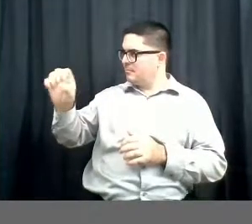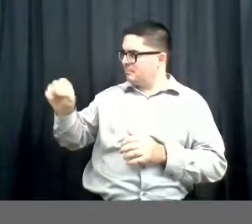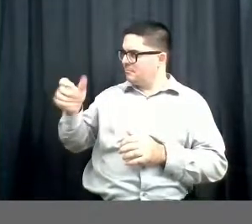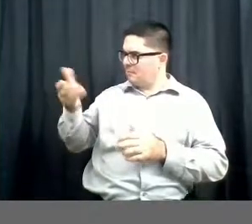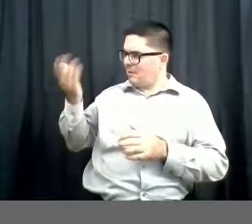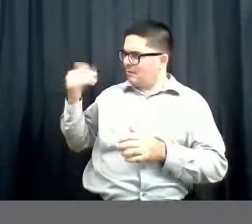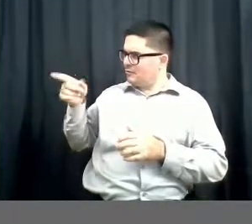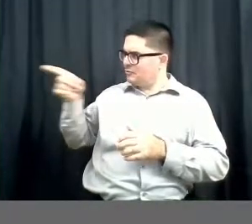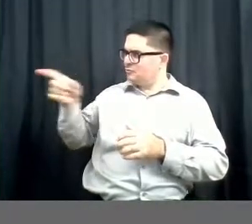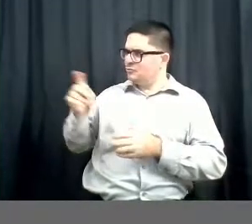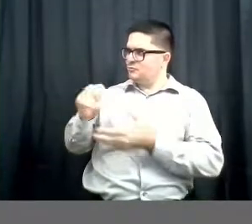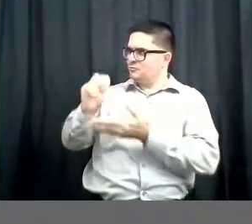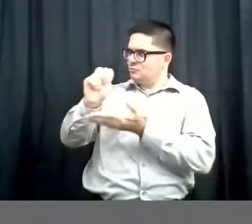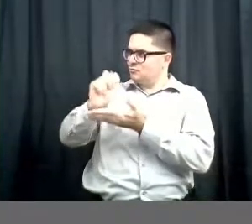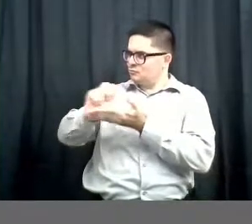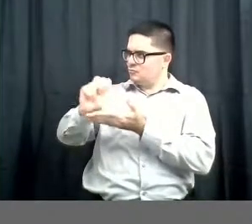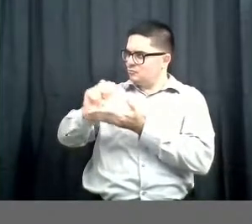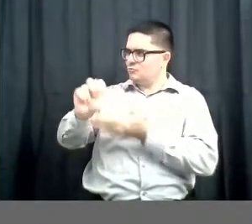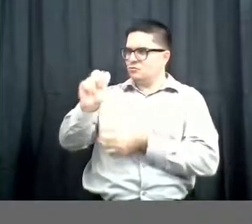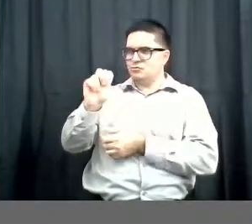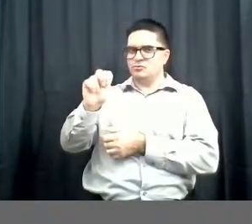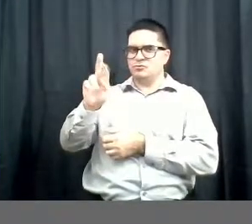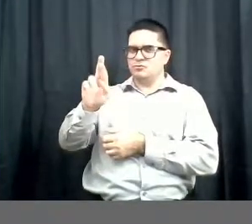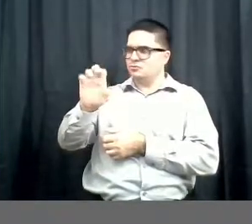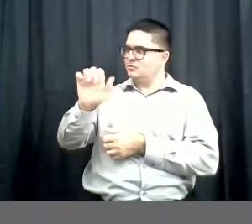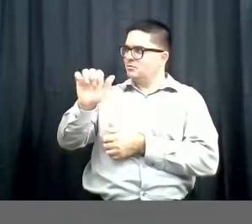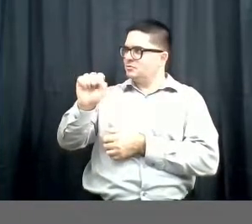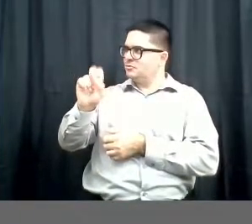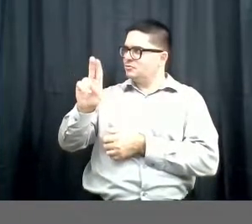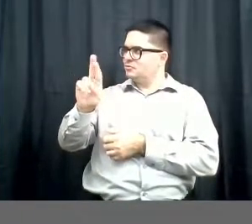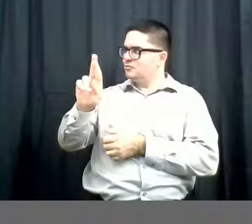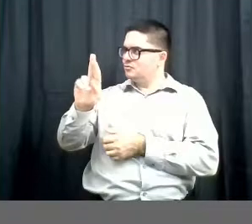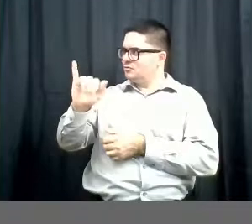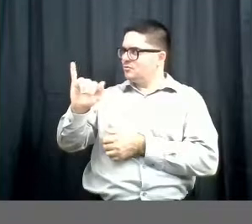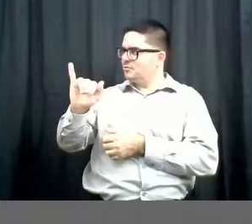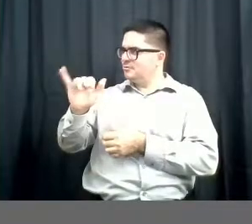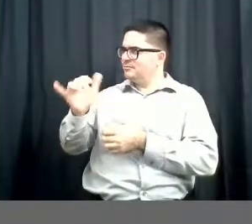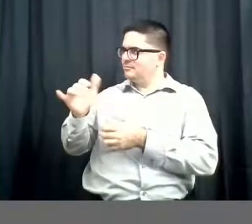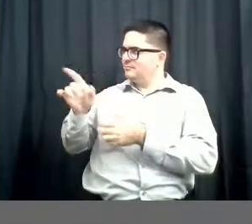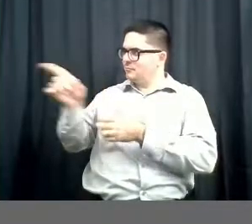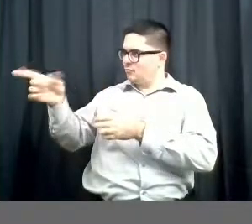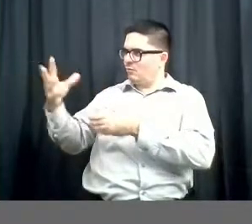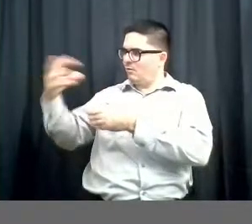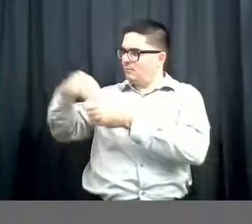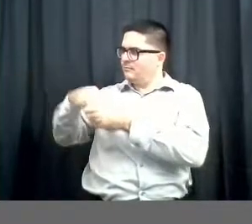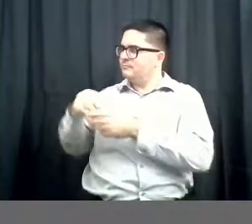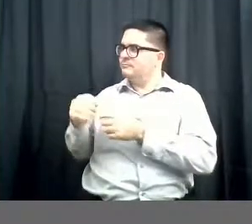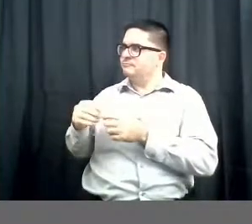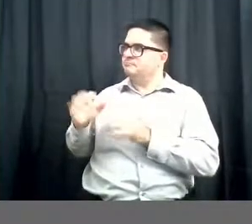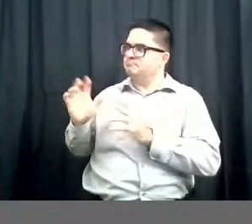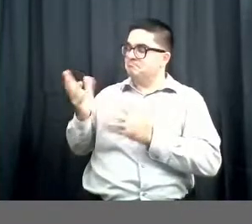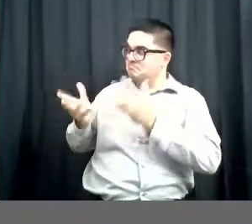to Natalie's beginning of her presentation, talking about the progress, and